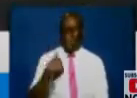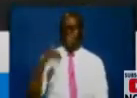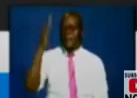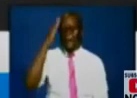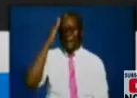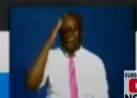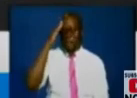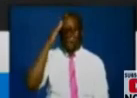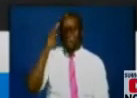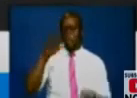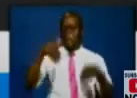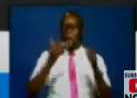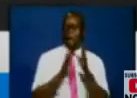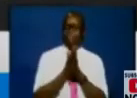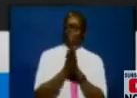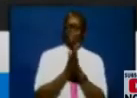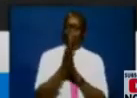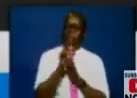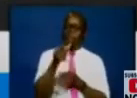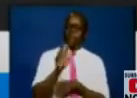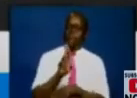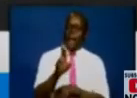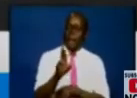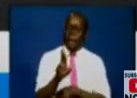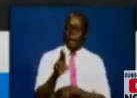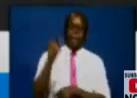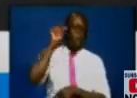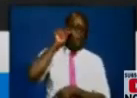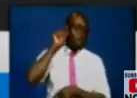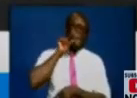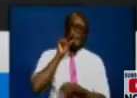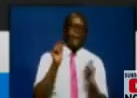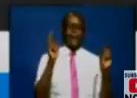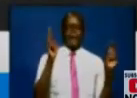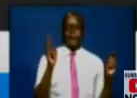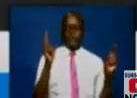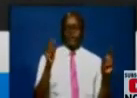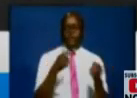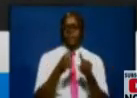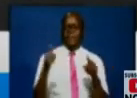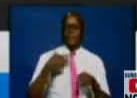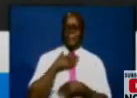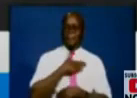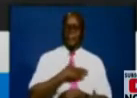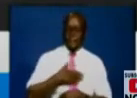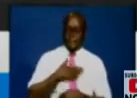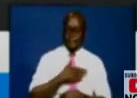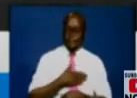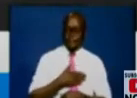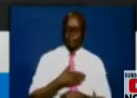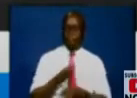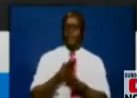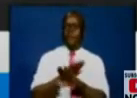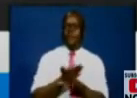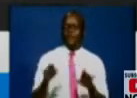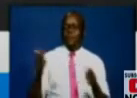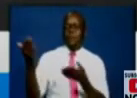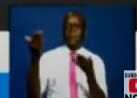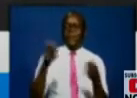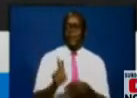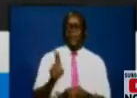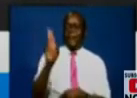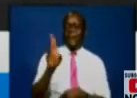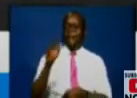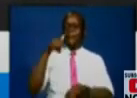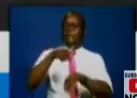I know how passionate you are on gender issues, but please do not bring it up when